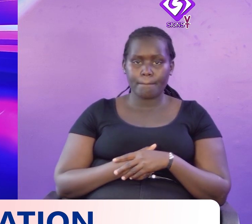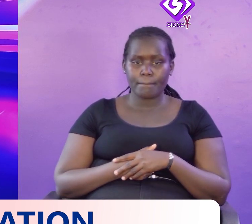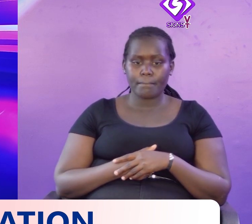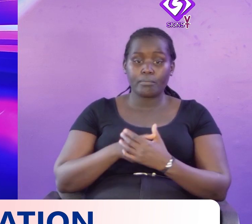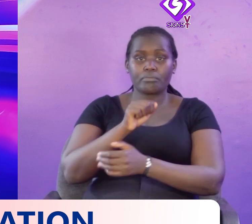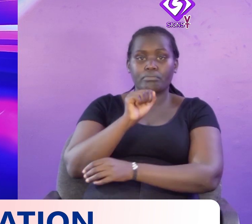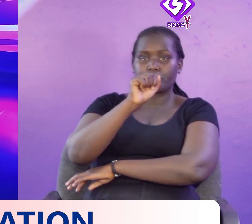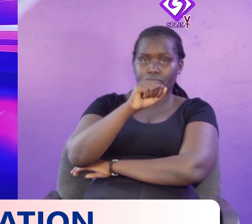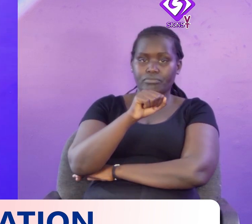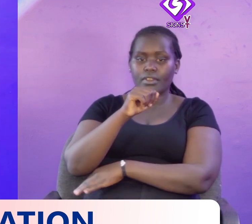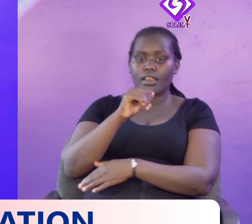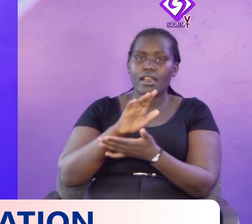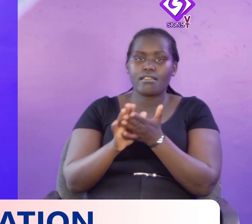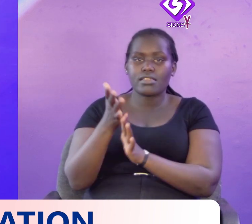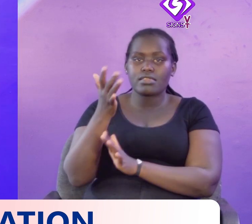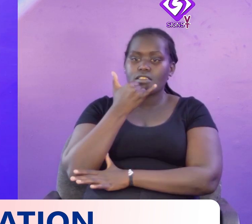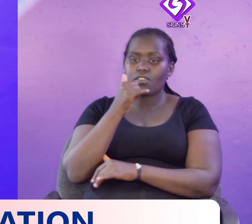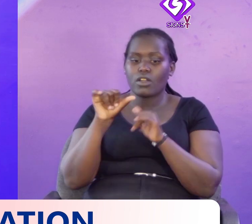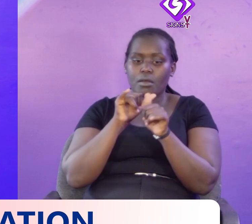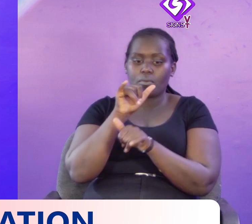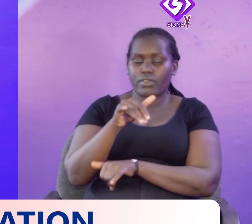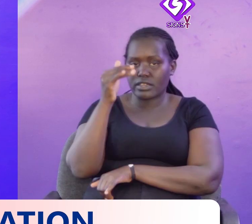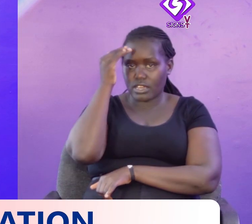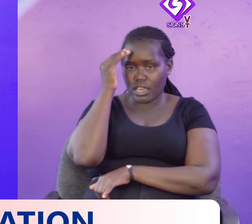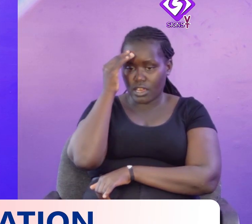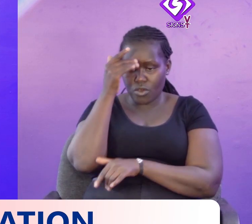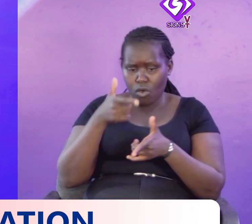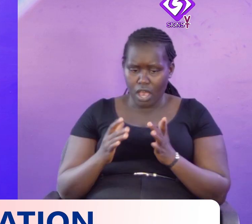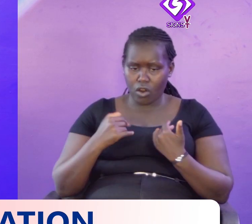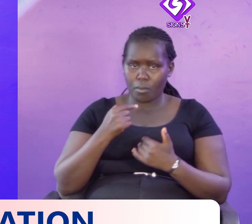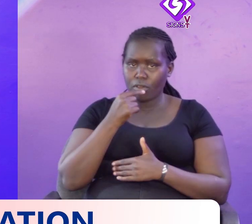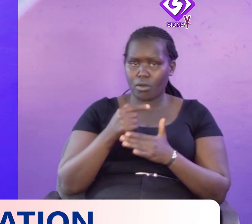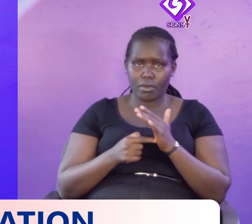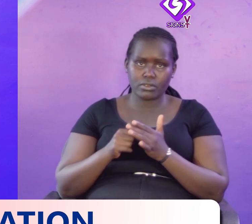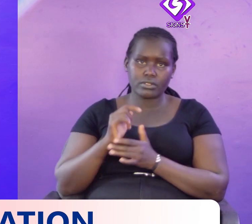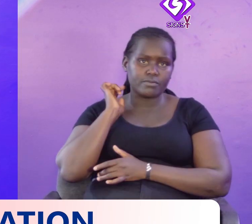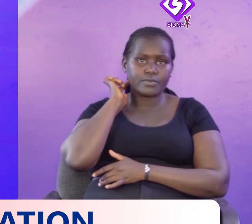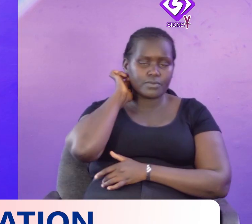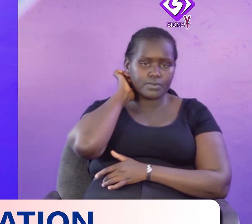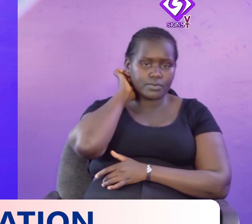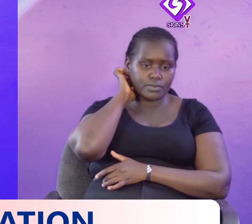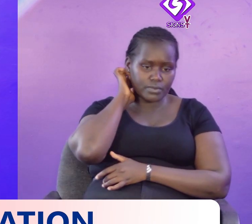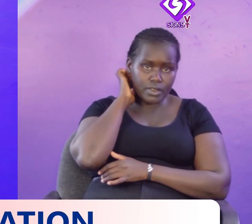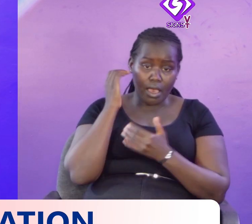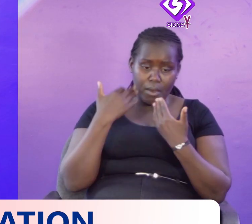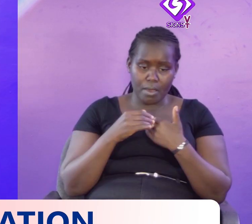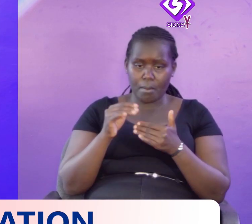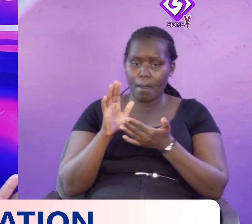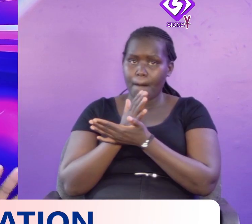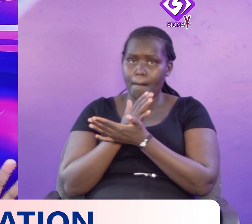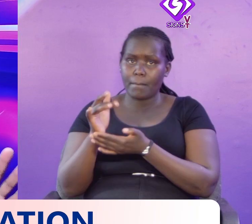Yes. Nothing wrong about that. You can't. And you know, let me tell you, I was also part and parcel of that. Correct. I was part and parcel of that.